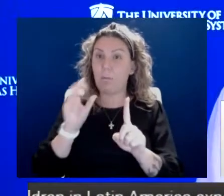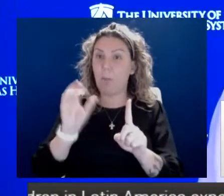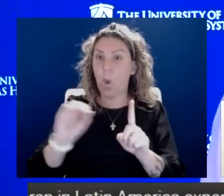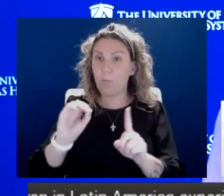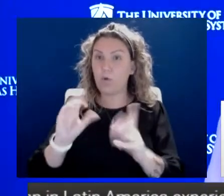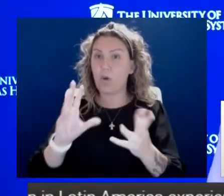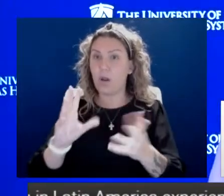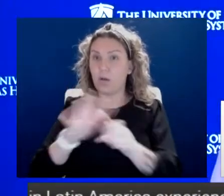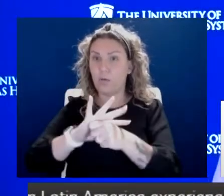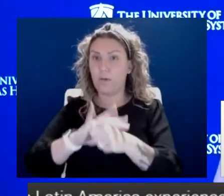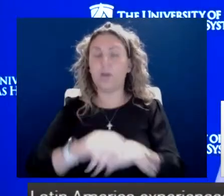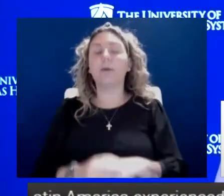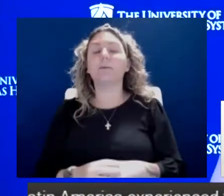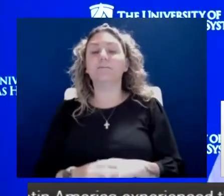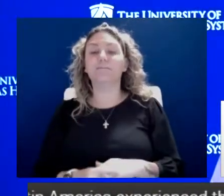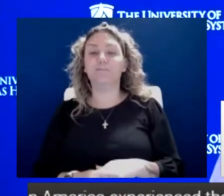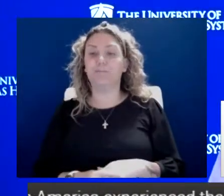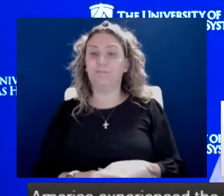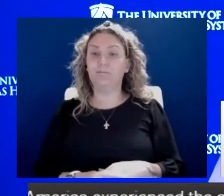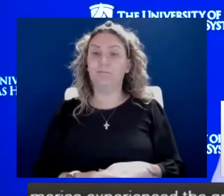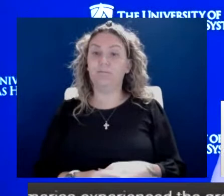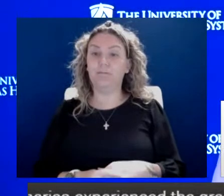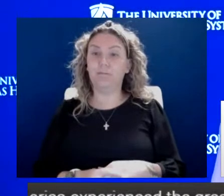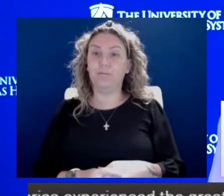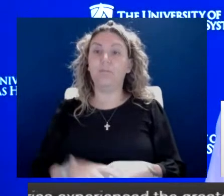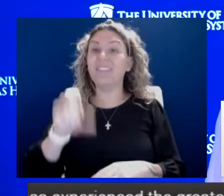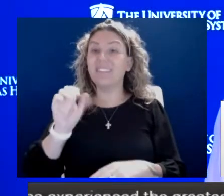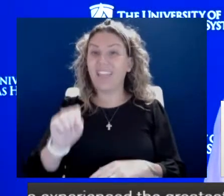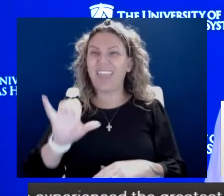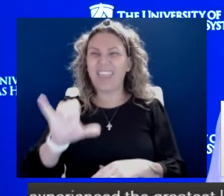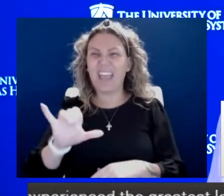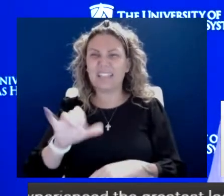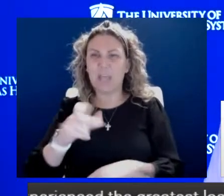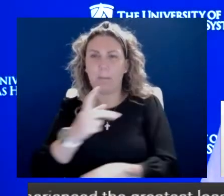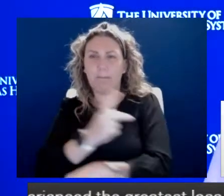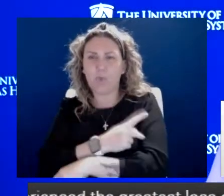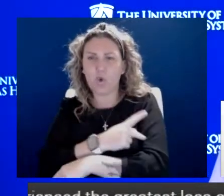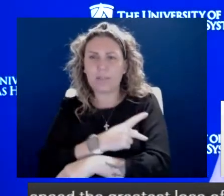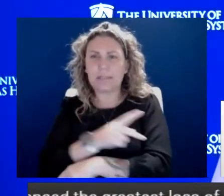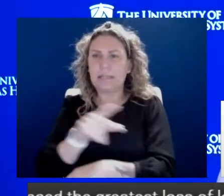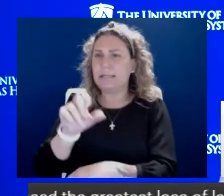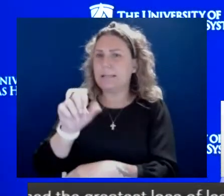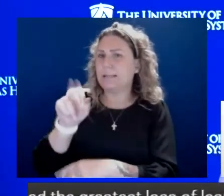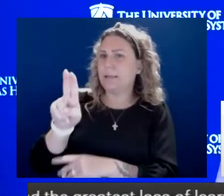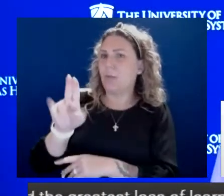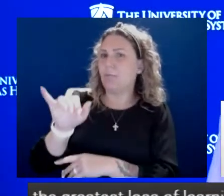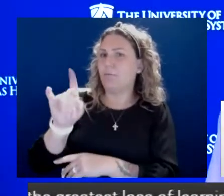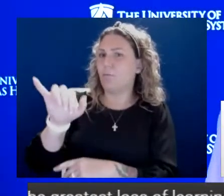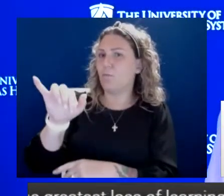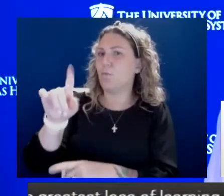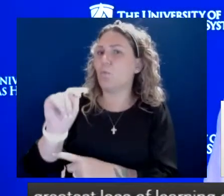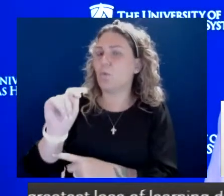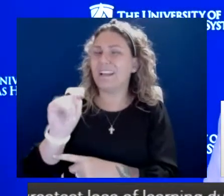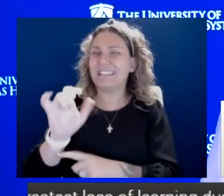again, this is a protein subunit vaccine, so it's just really basically that spike protein.